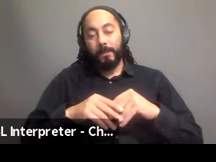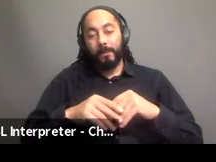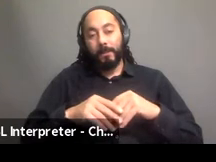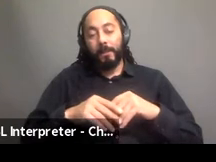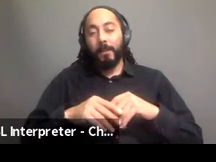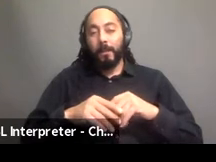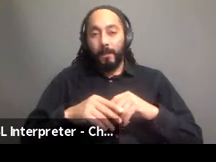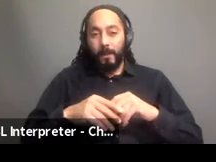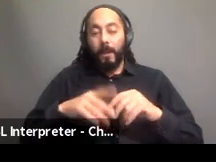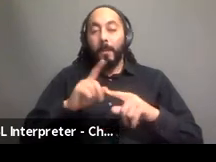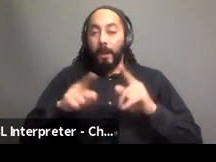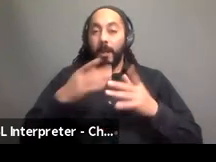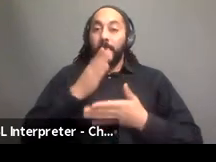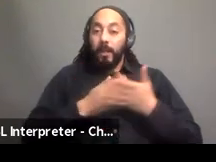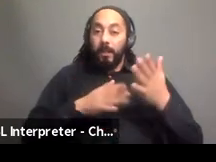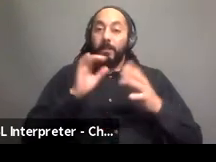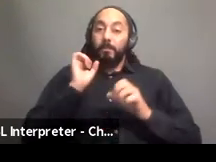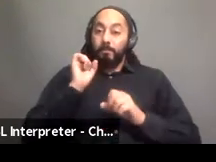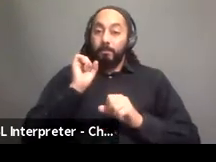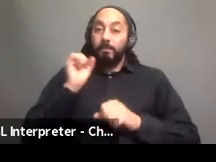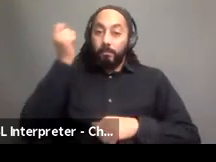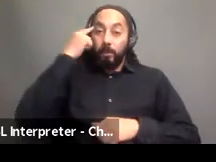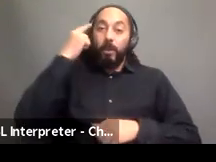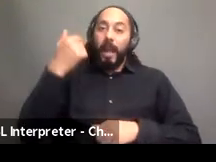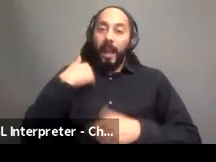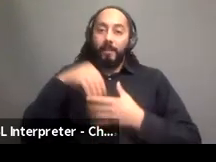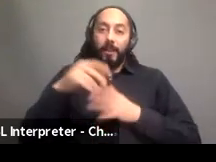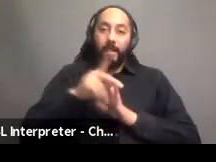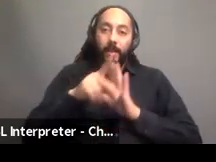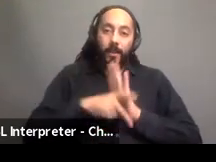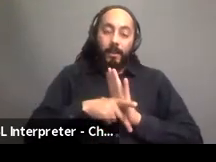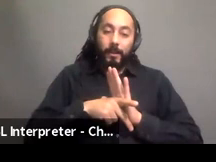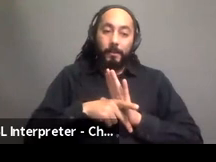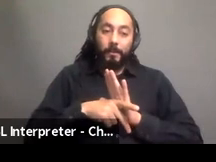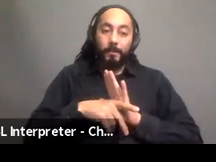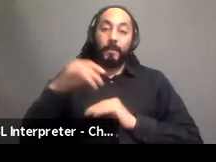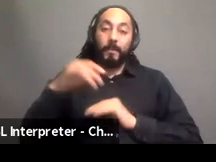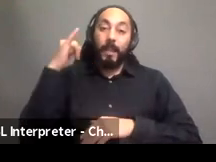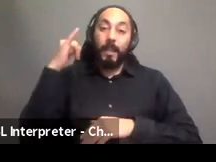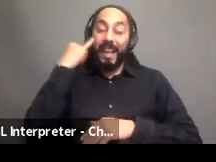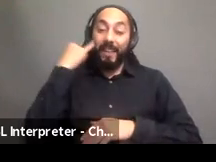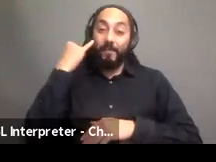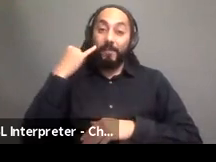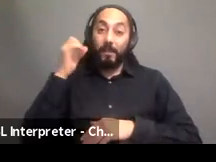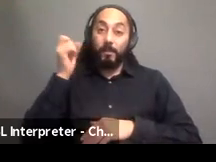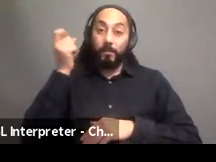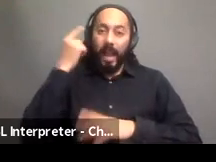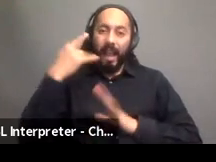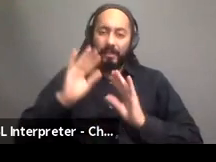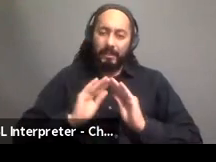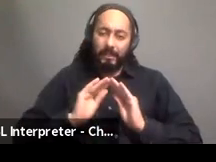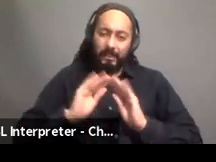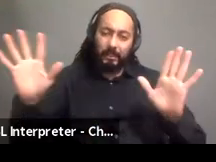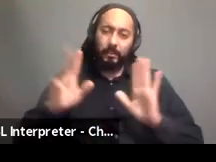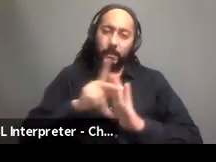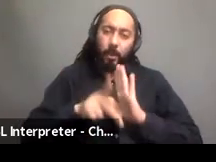it is something that some employers might have in their policy. If an employer has got a really, really spelled out, detailed policy, it might be in